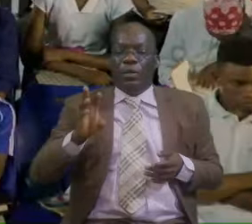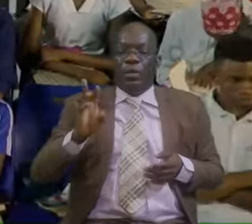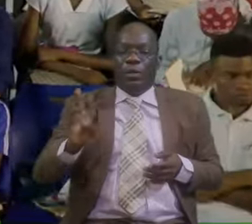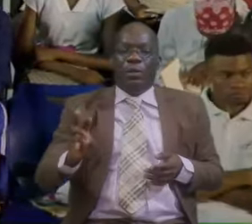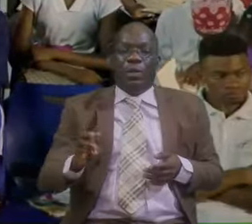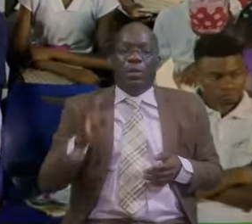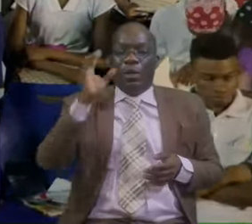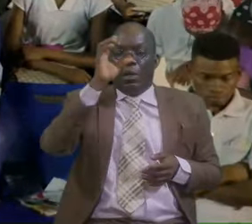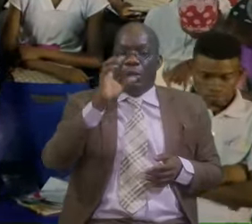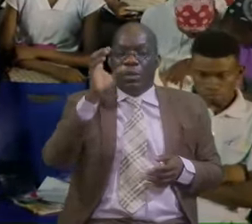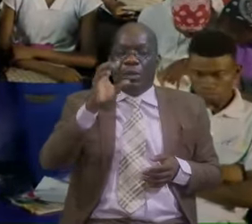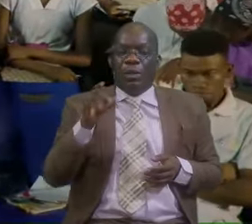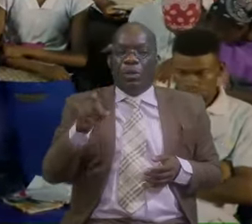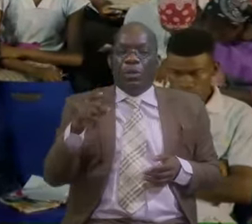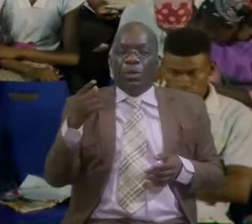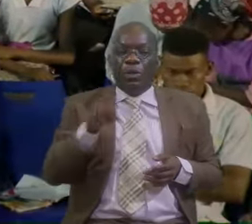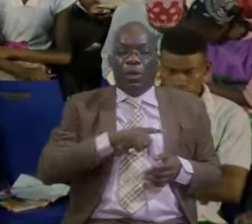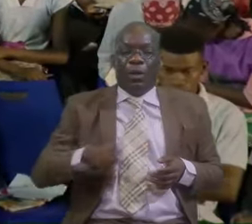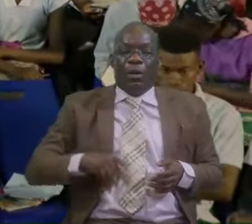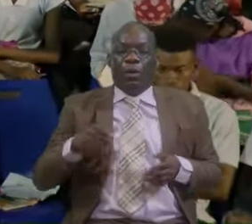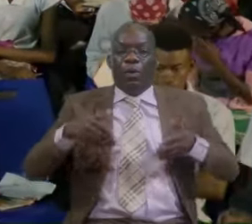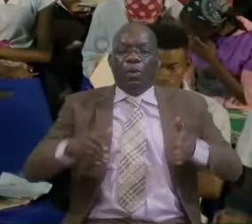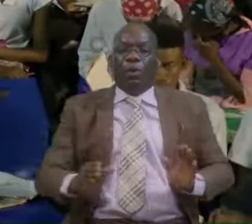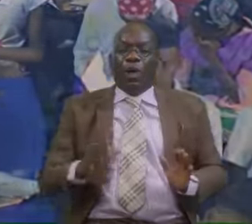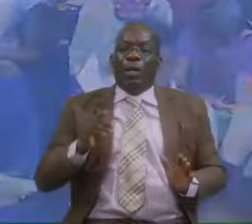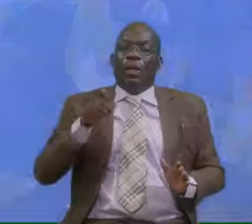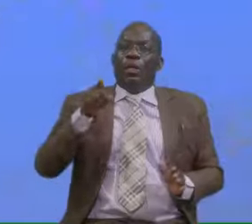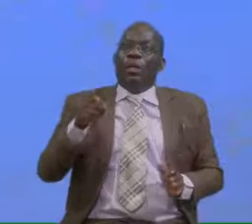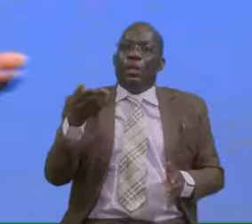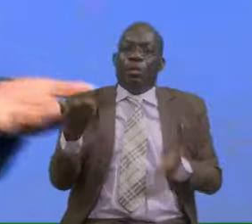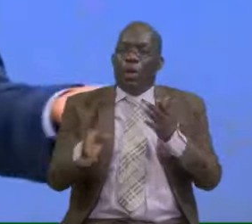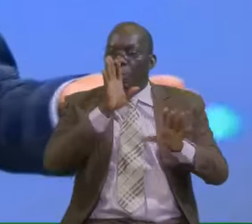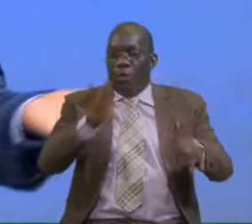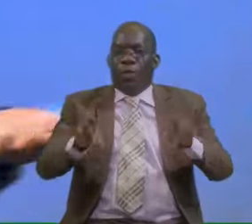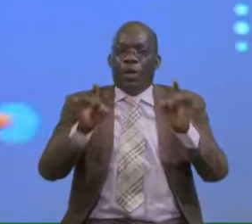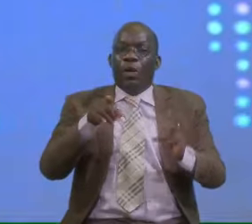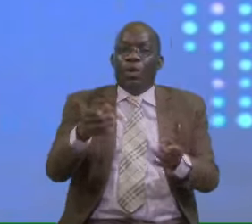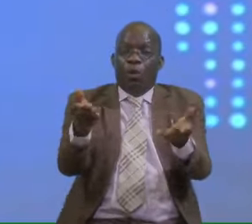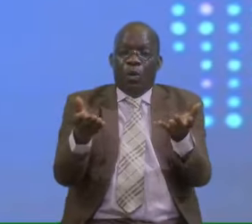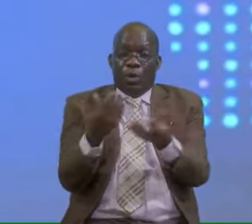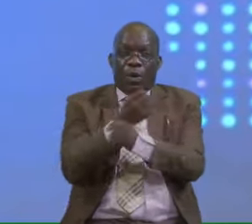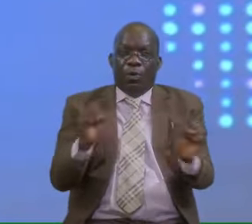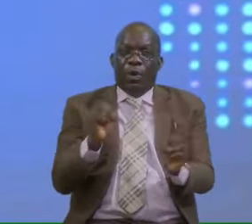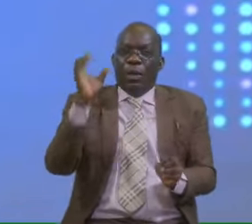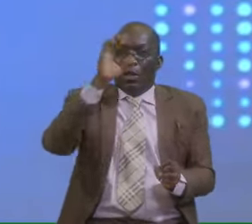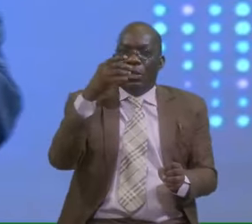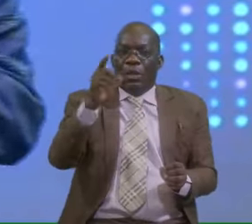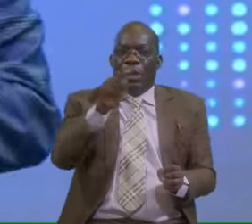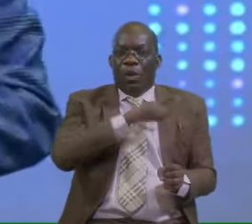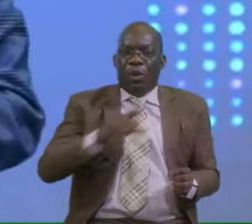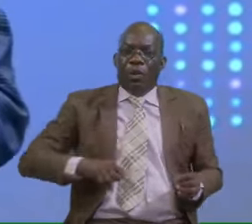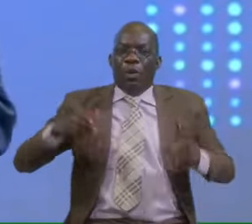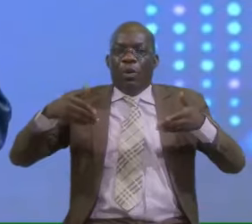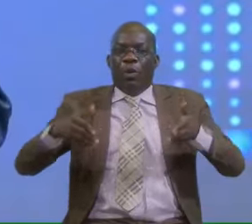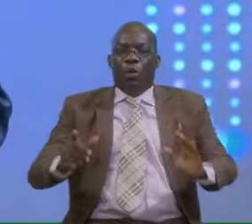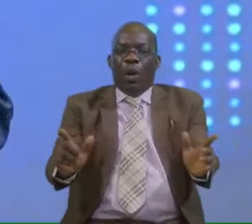Lord while he may be found. You want salvation? Seek ye the Lord while